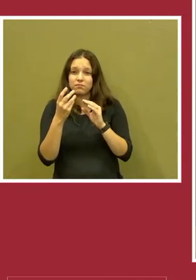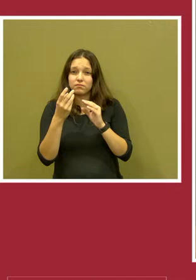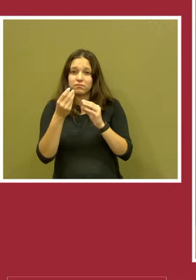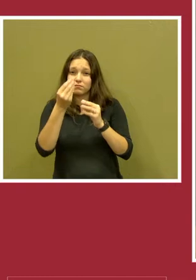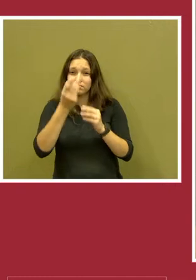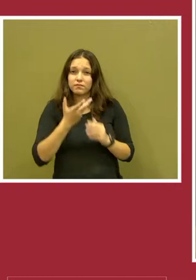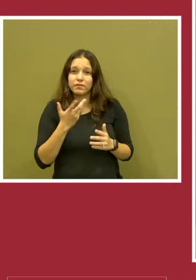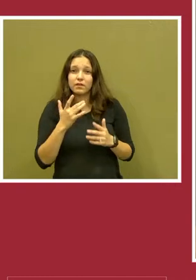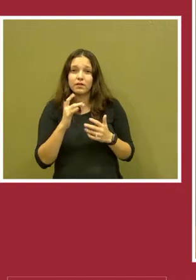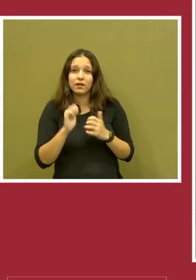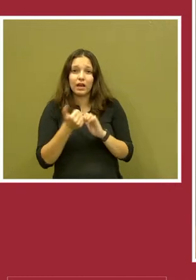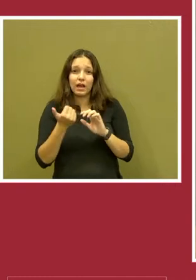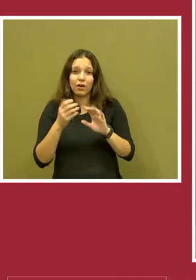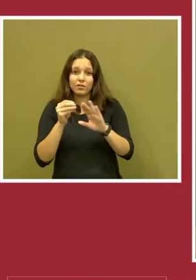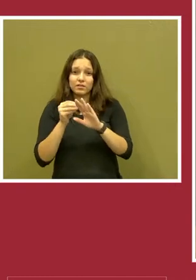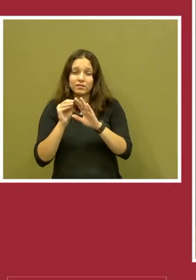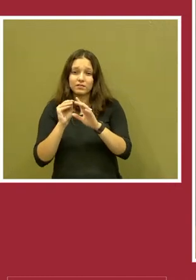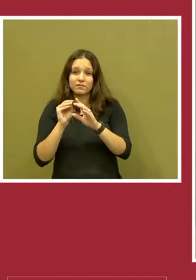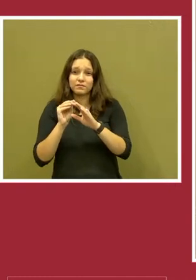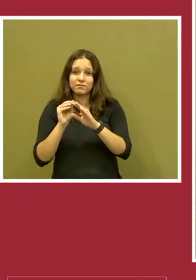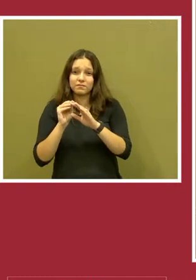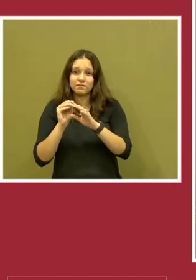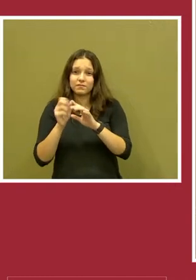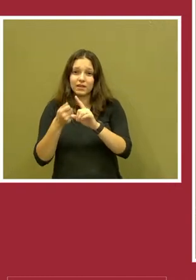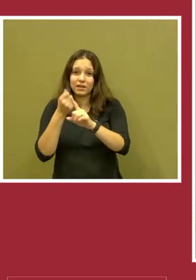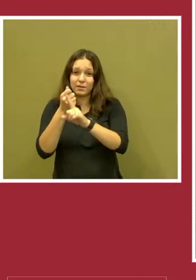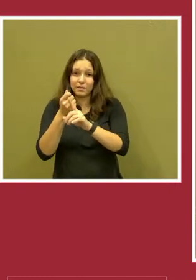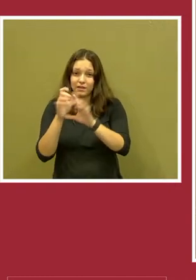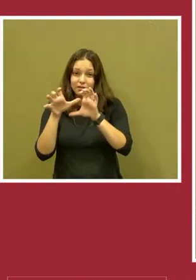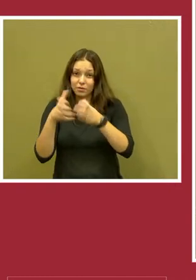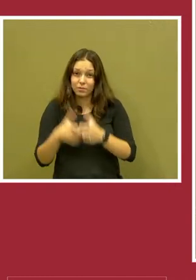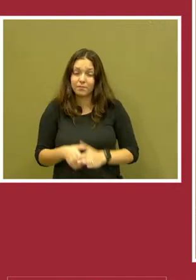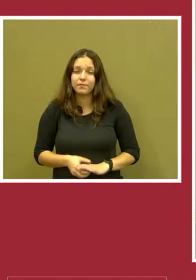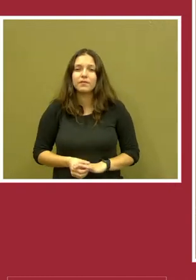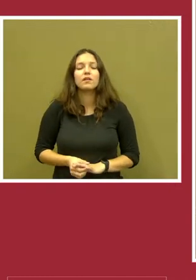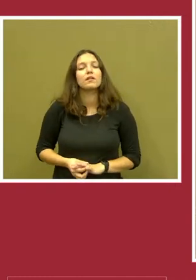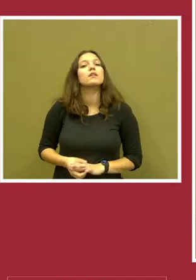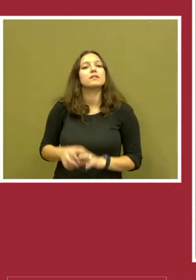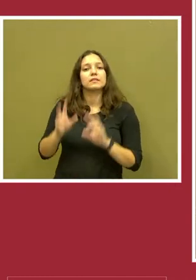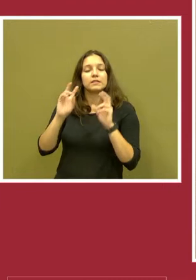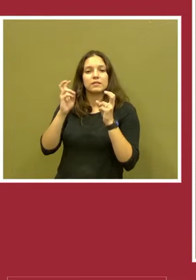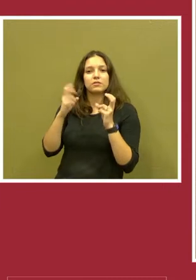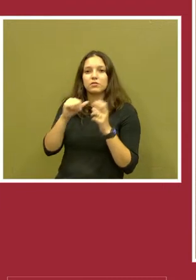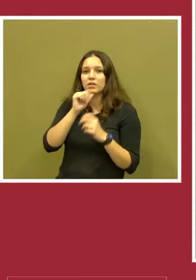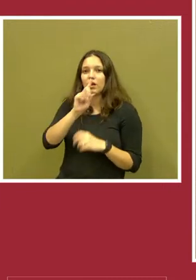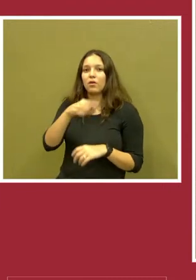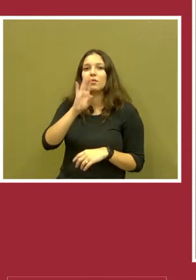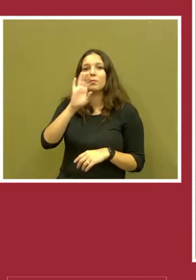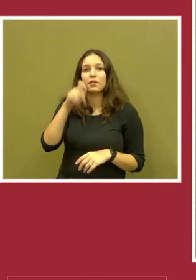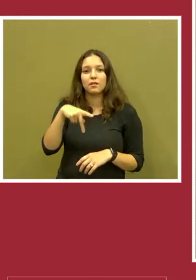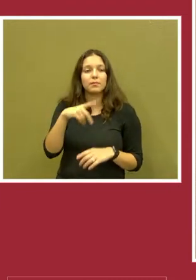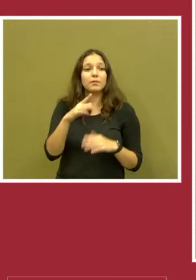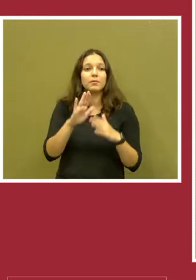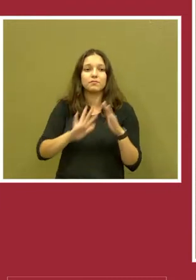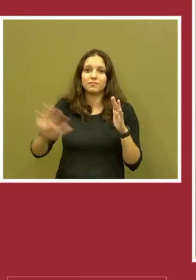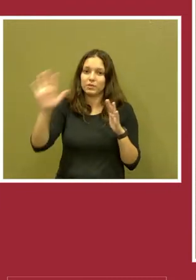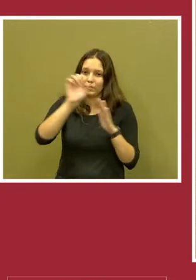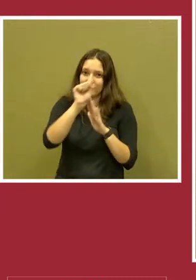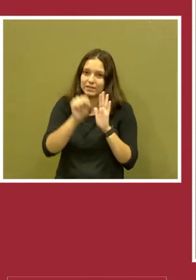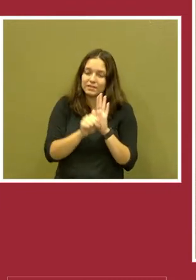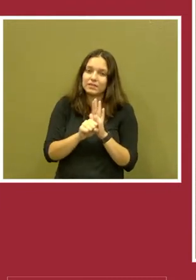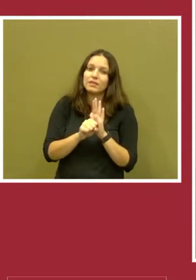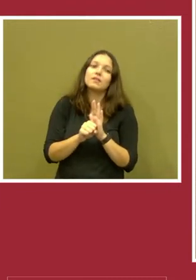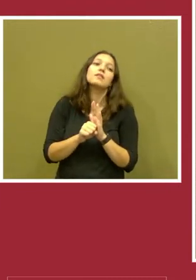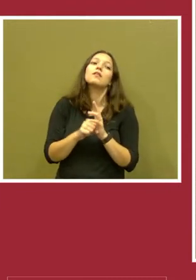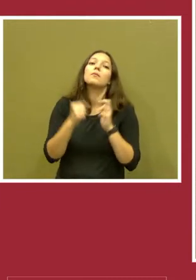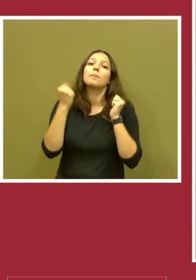and how it's affected the coalition. Yeah, thank you. That definitely is an issue that not only in Ben Lapine, but around the state. For lots